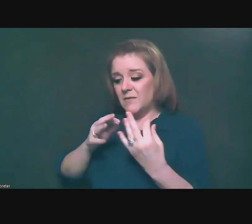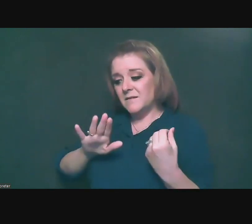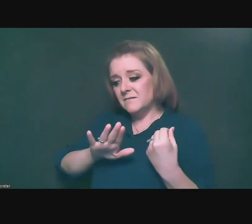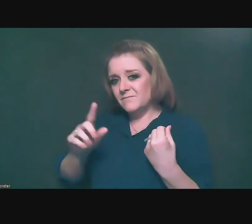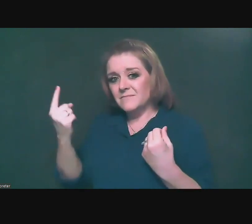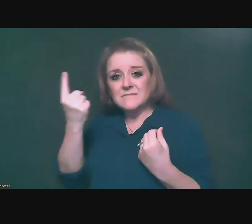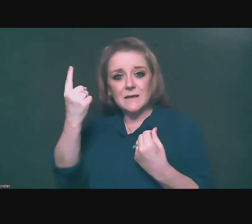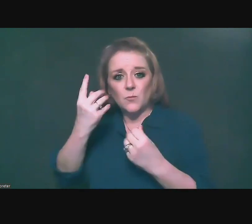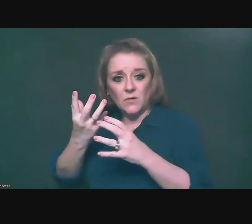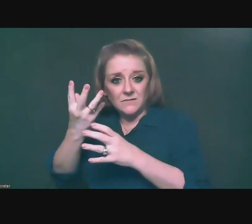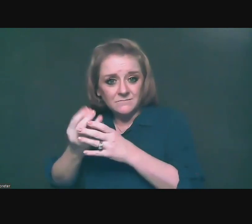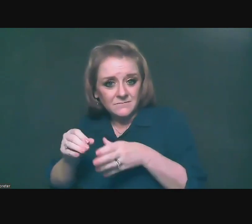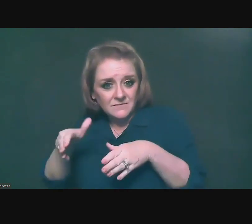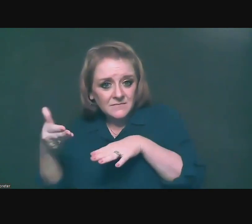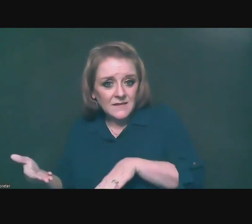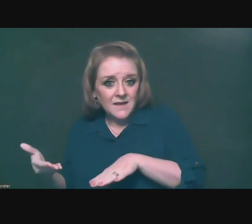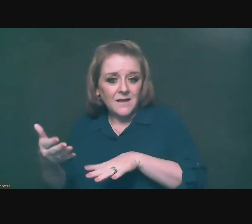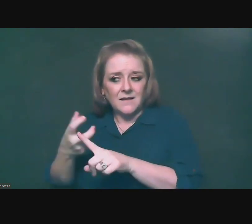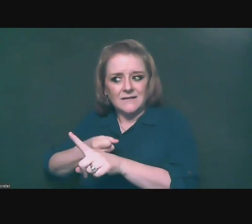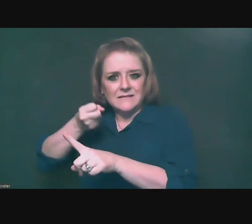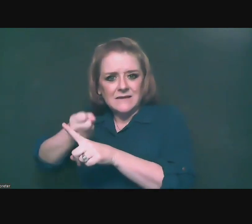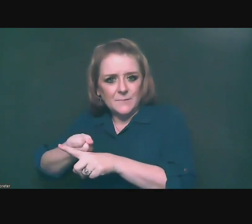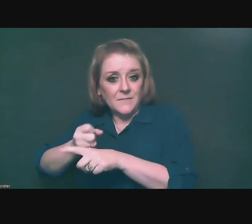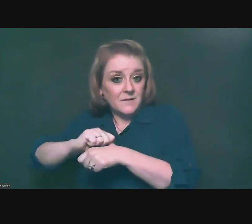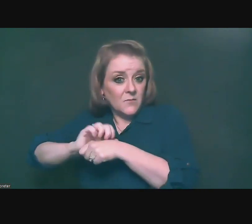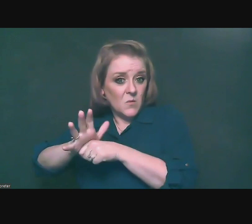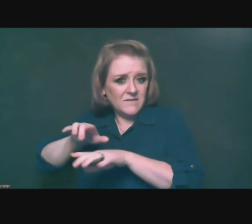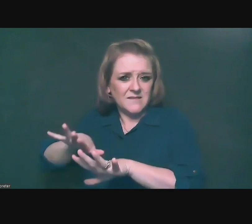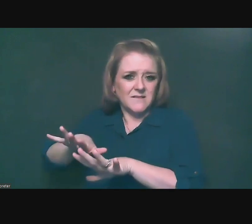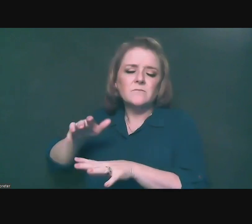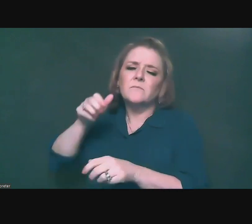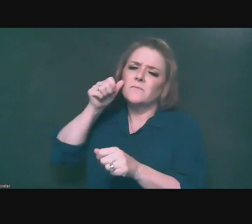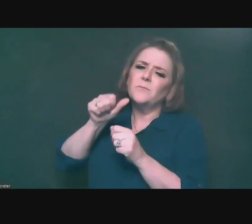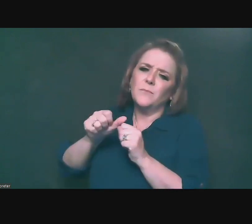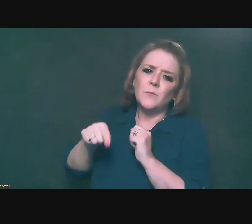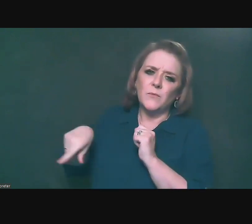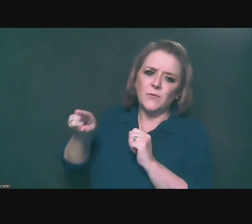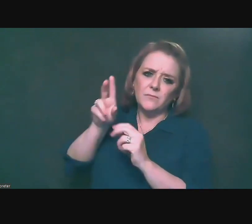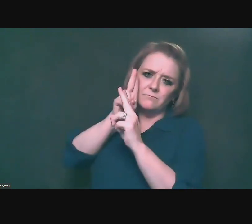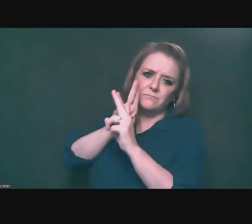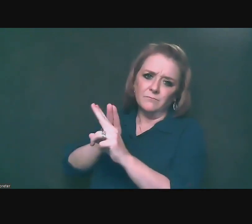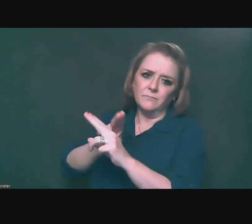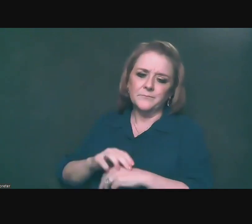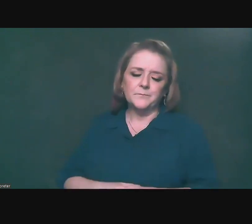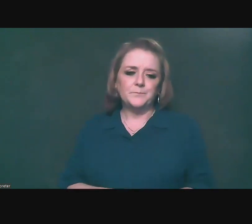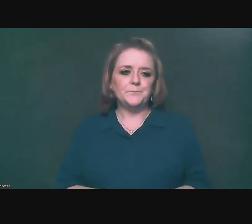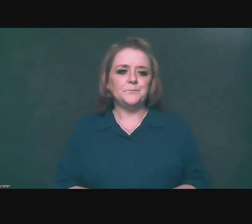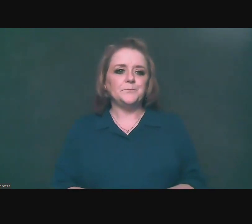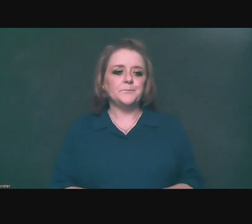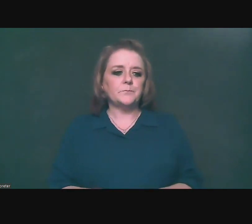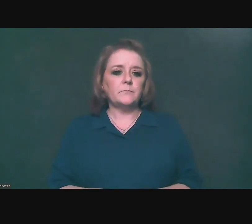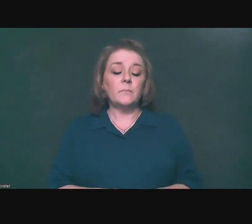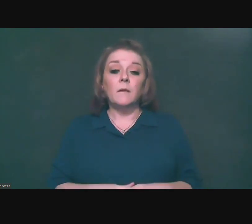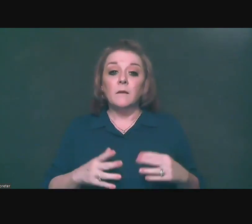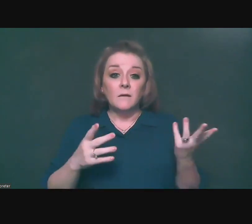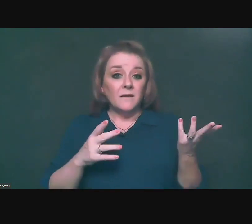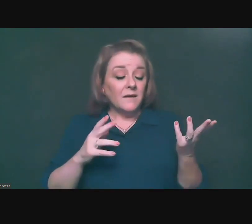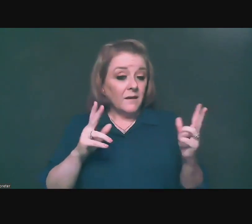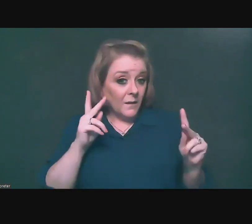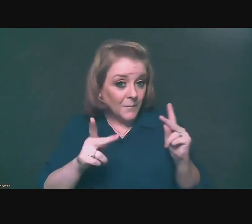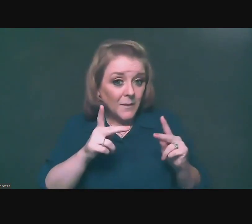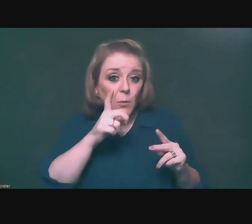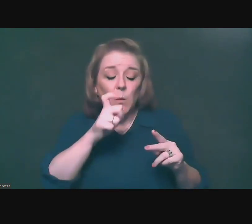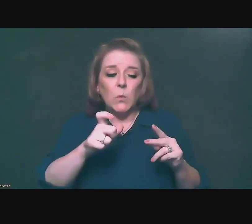much impacted by COVID-19, and our individuals who have lost jobs